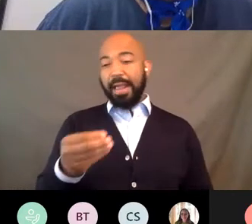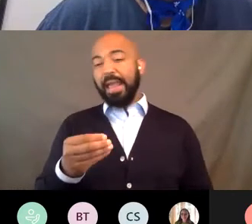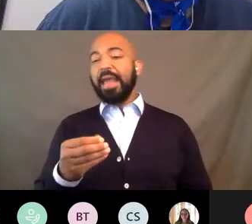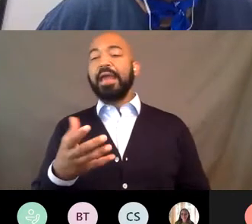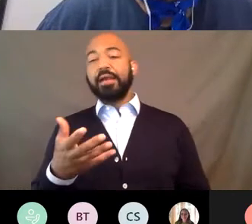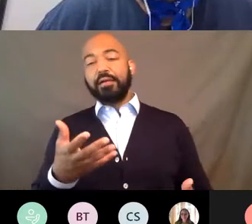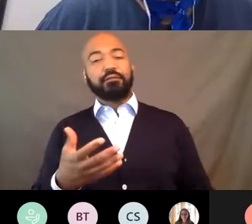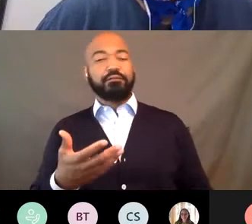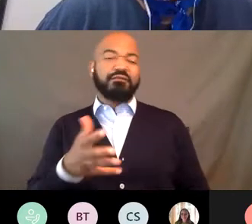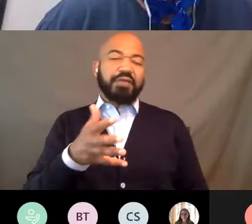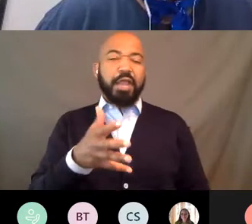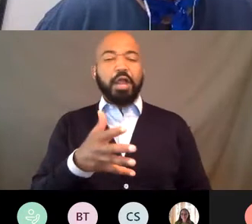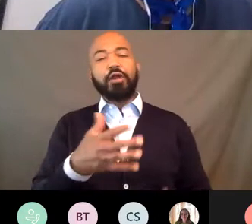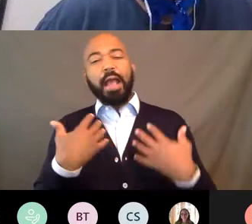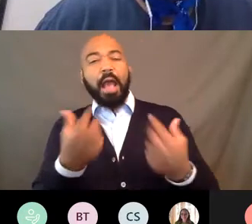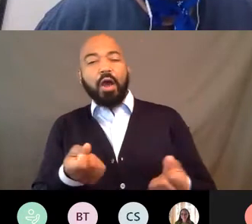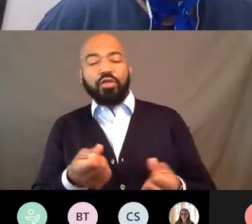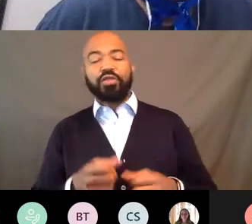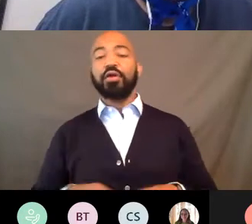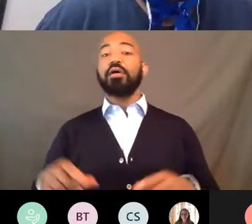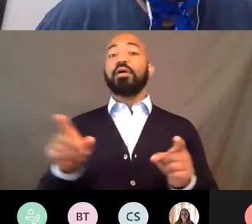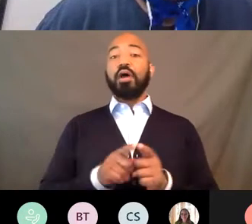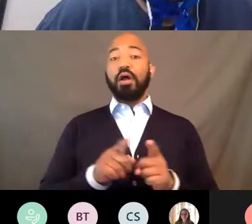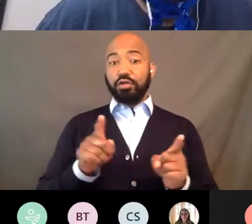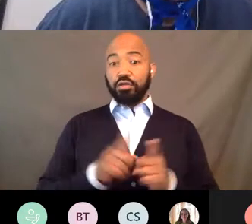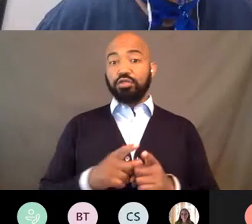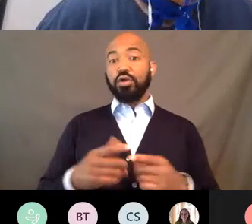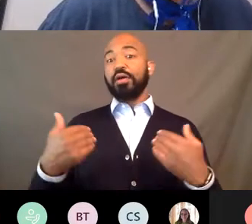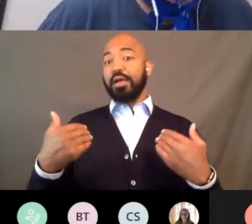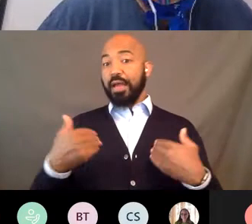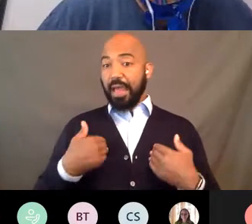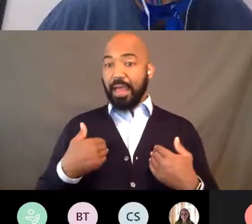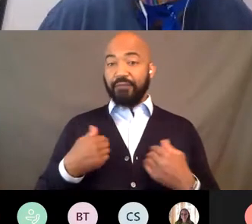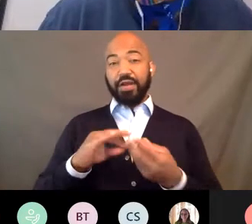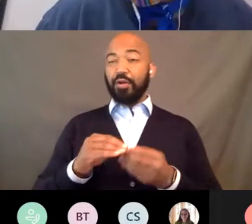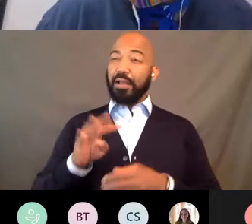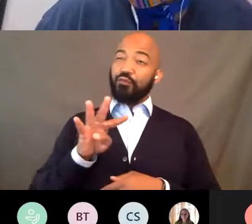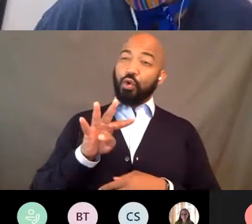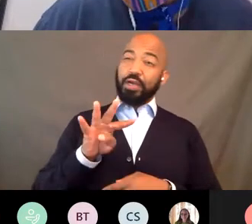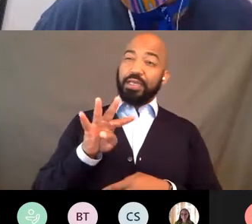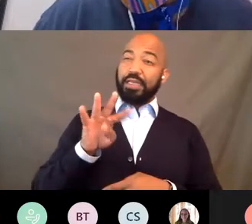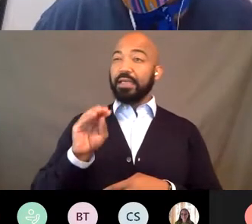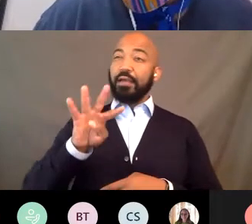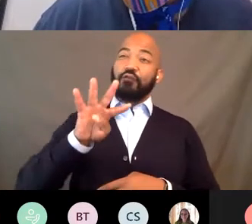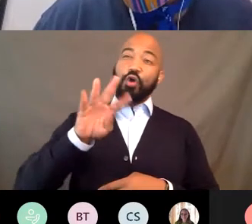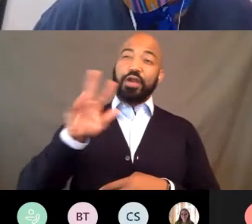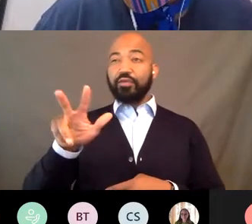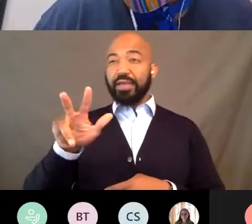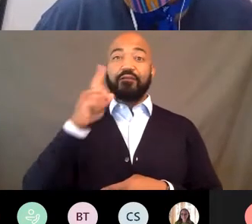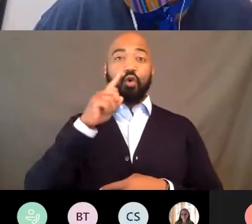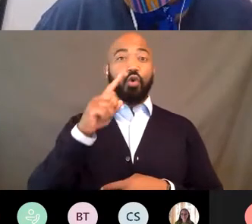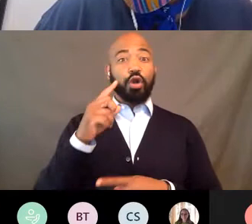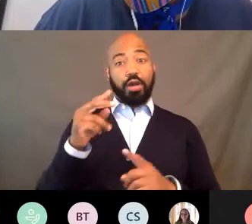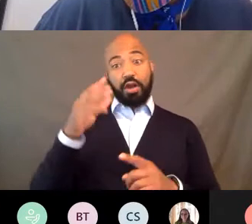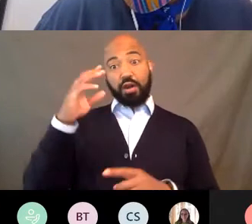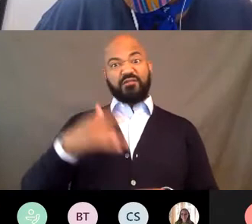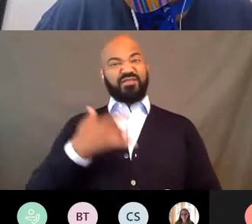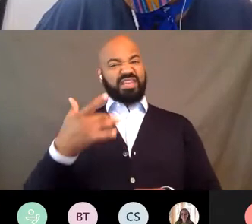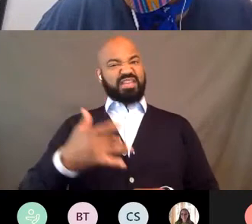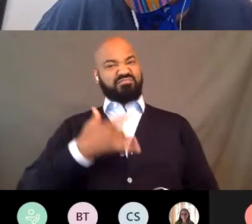has this like a number 43 perceived safety regarding